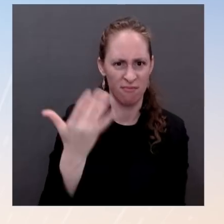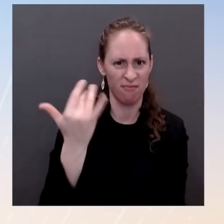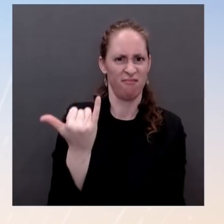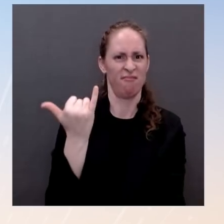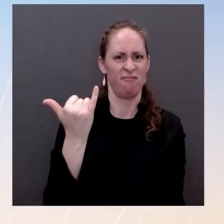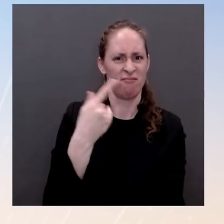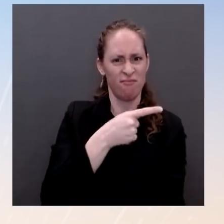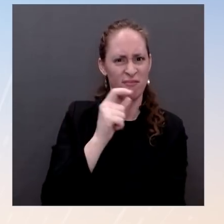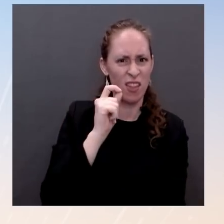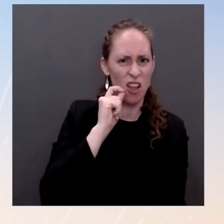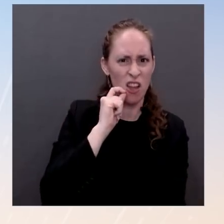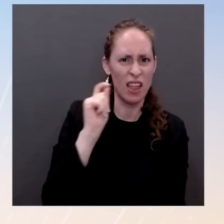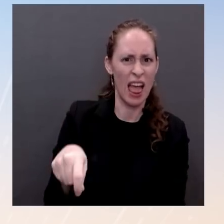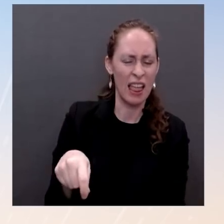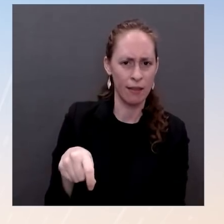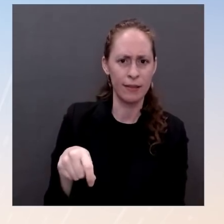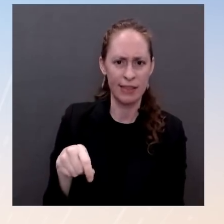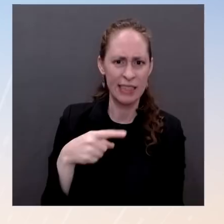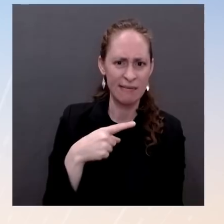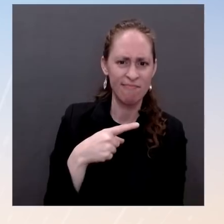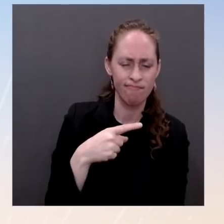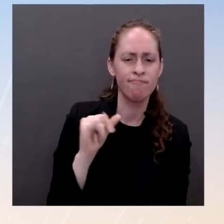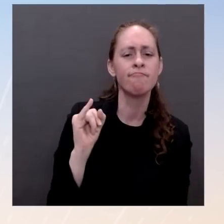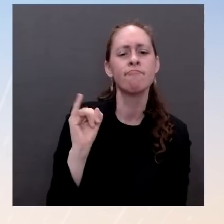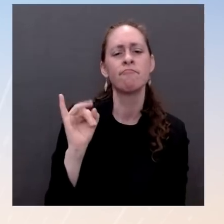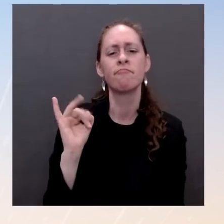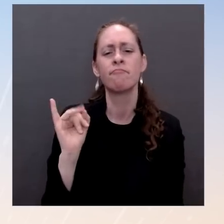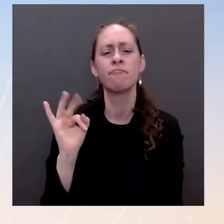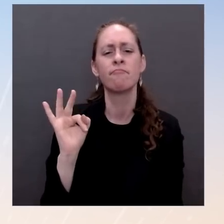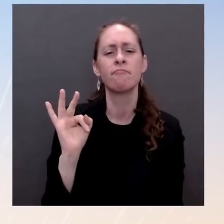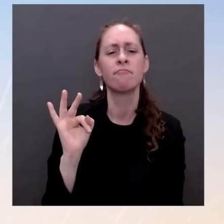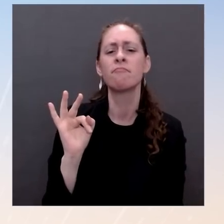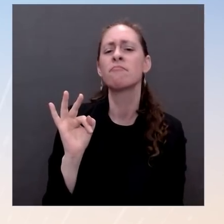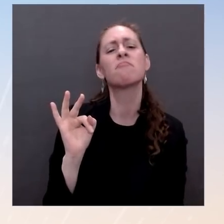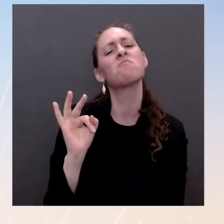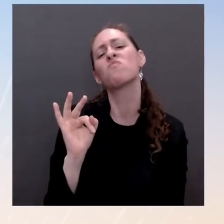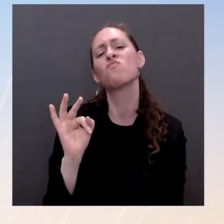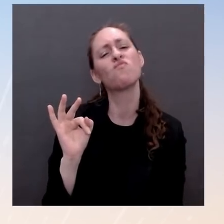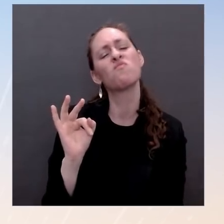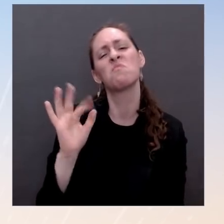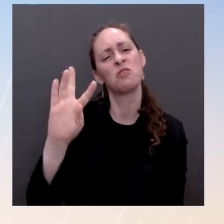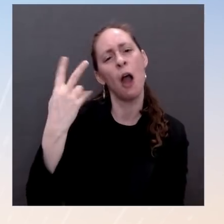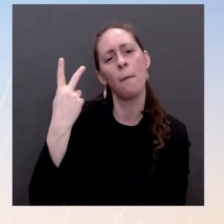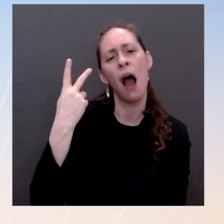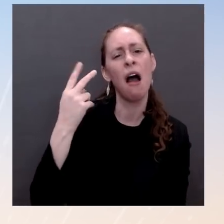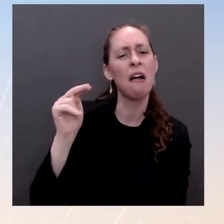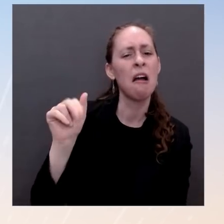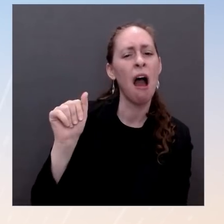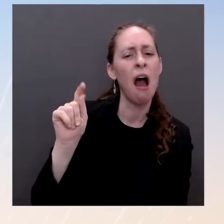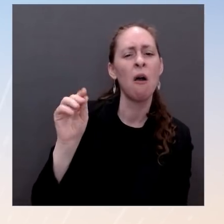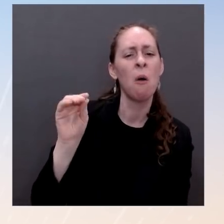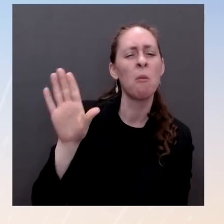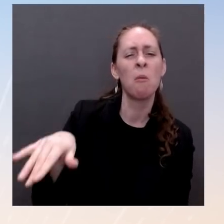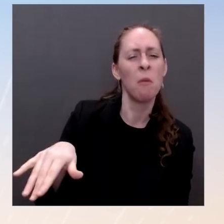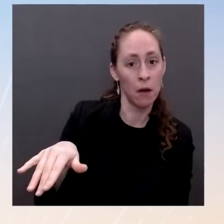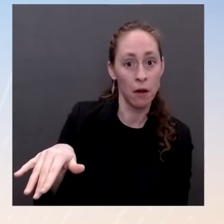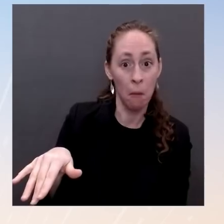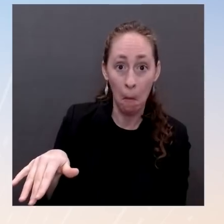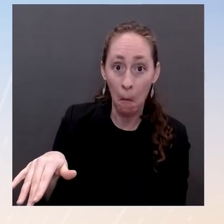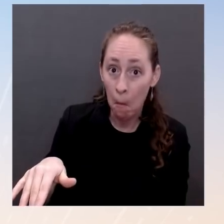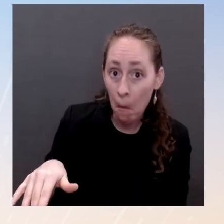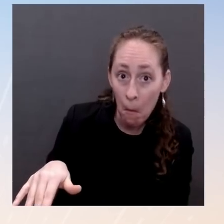that, you know, the president has said, the administration has said over and over that, you know, NATO members would not, you know, encourage